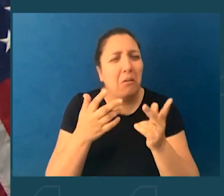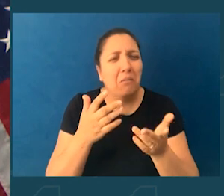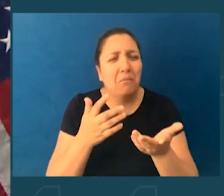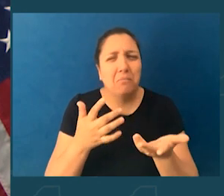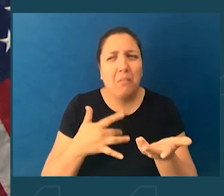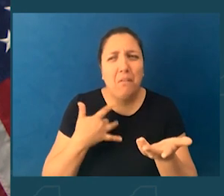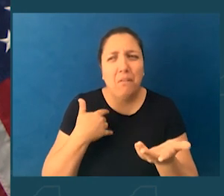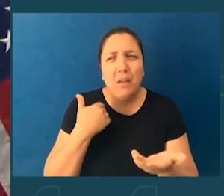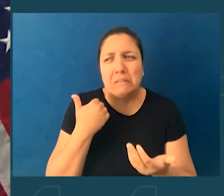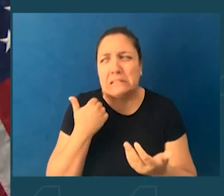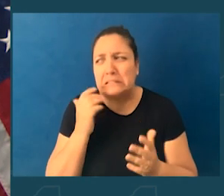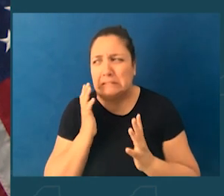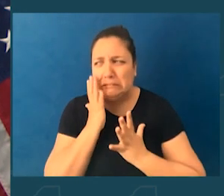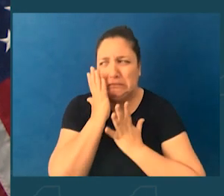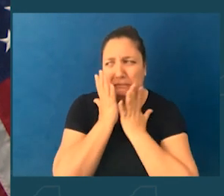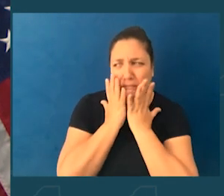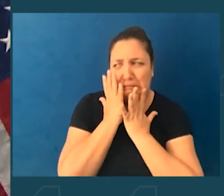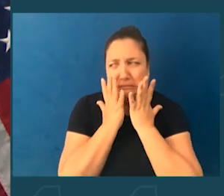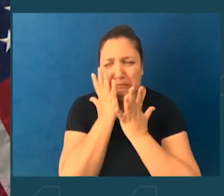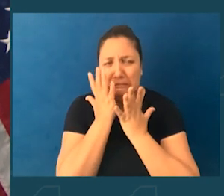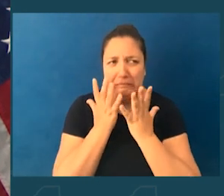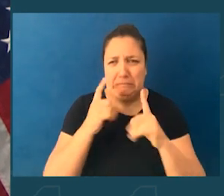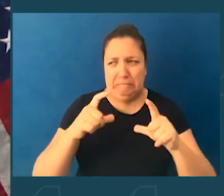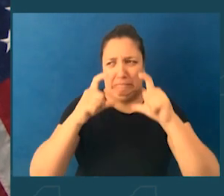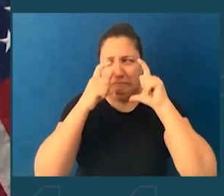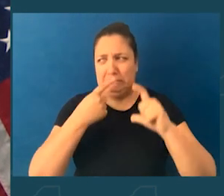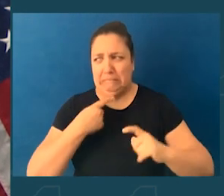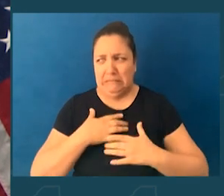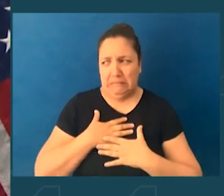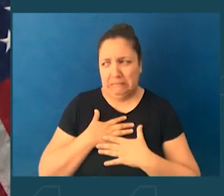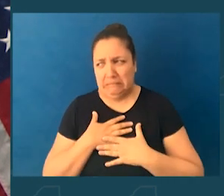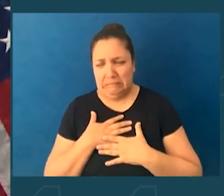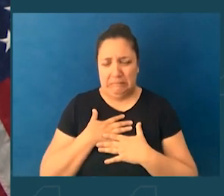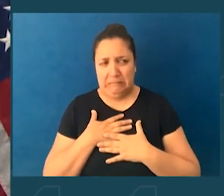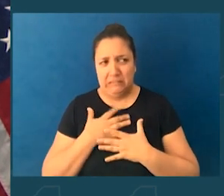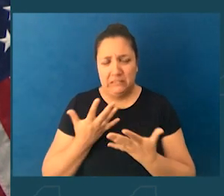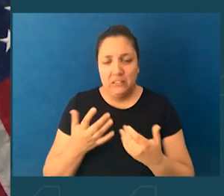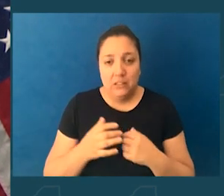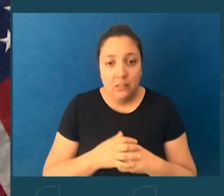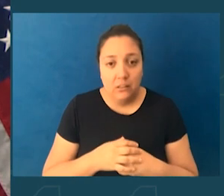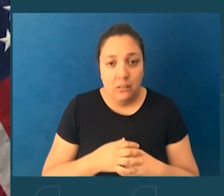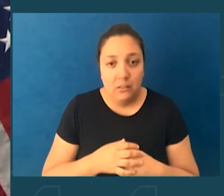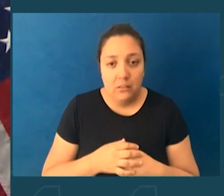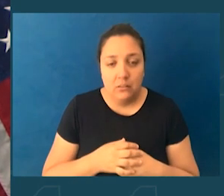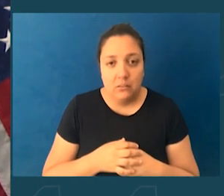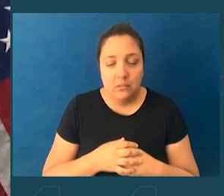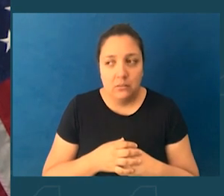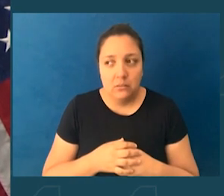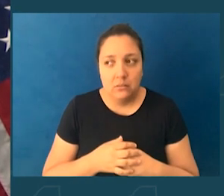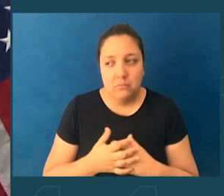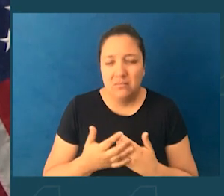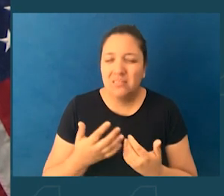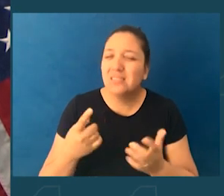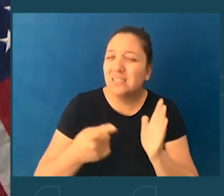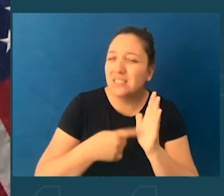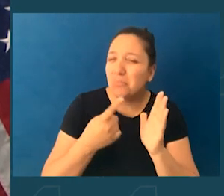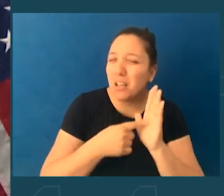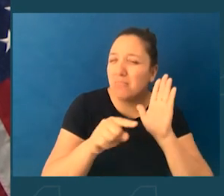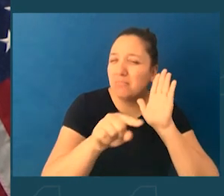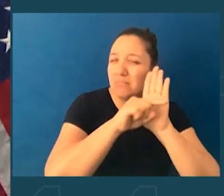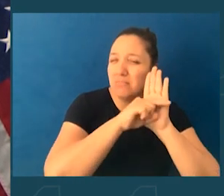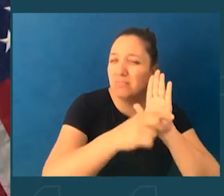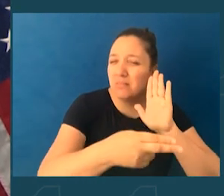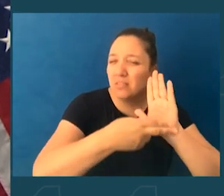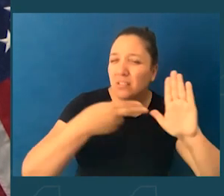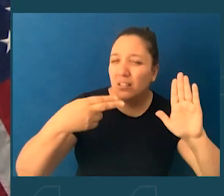stigma associated with how you cope with life, whether you can, you know, have the resiliency that sometimes the human spirit is